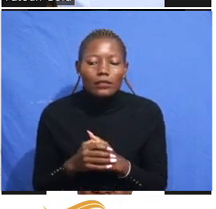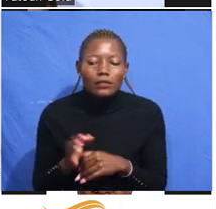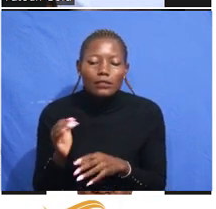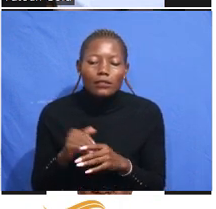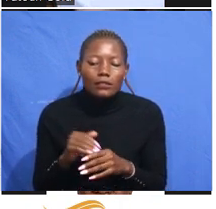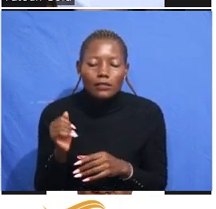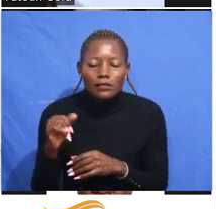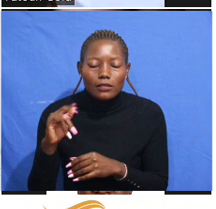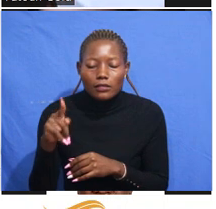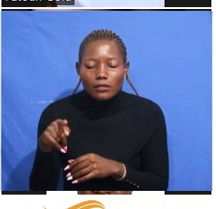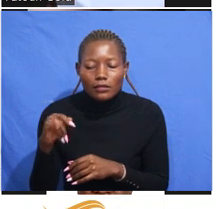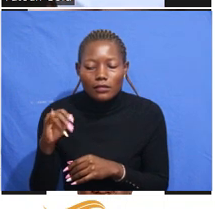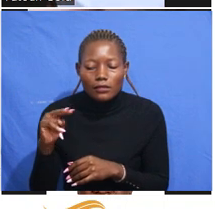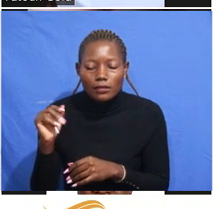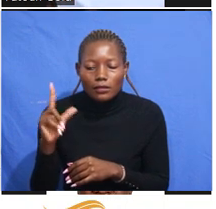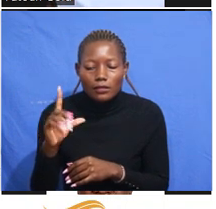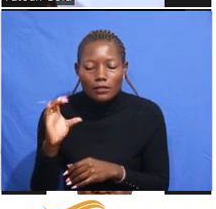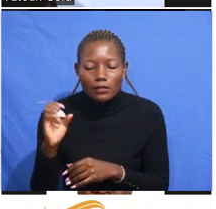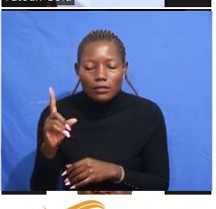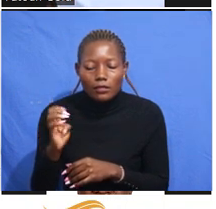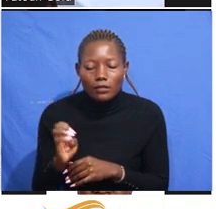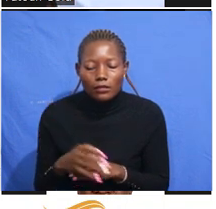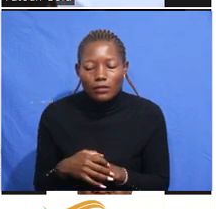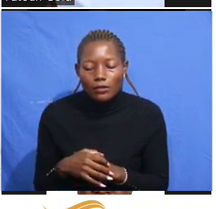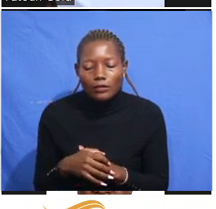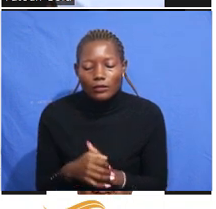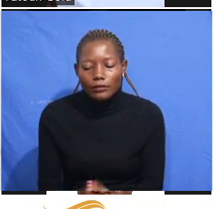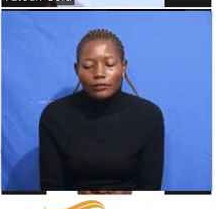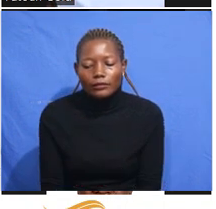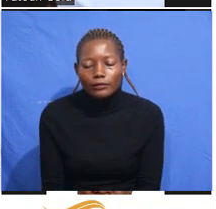spinal cord, the vertebral bones.